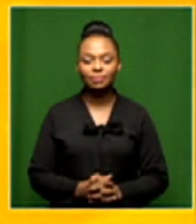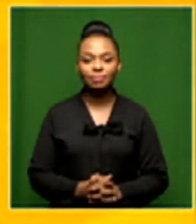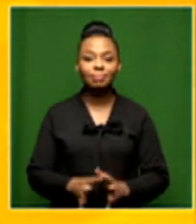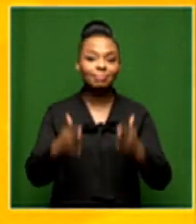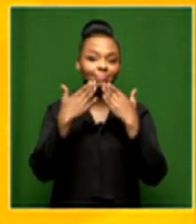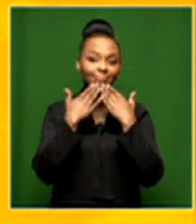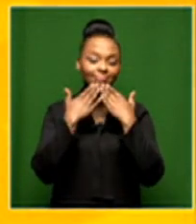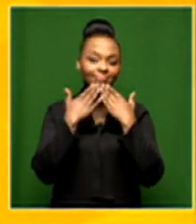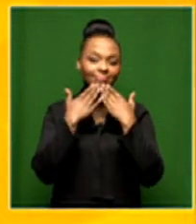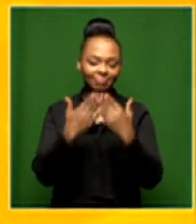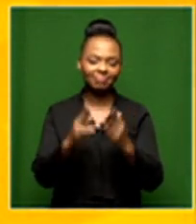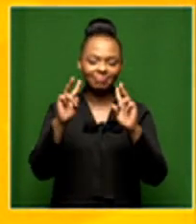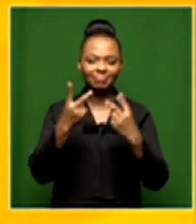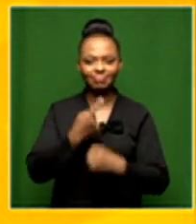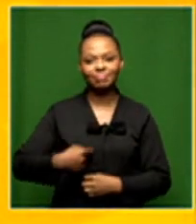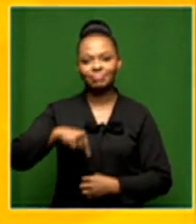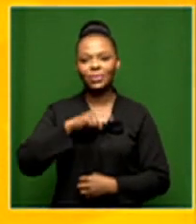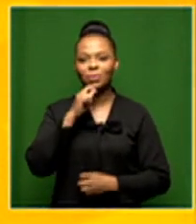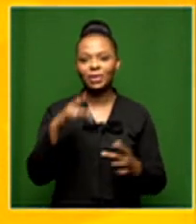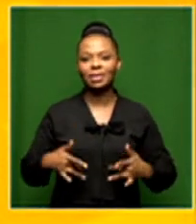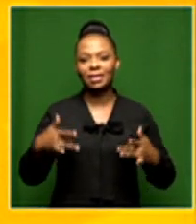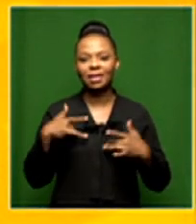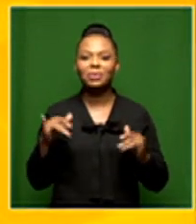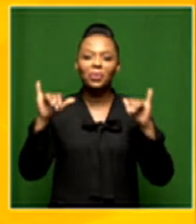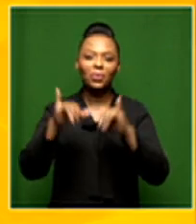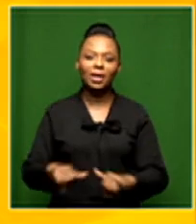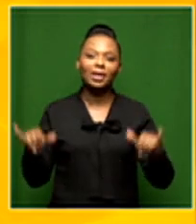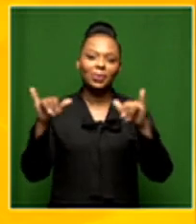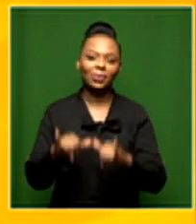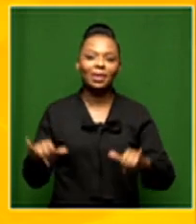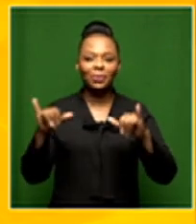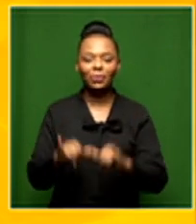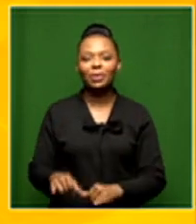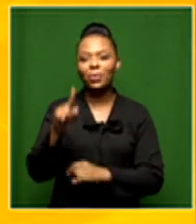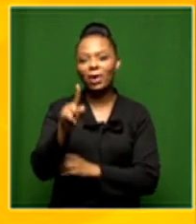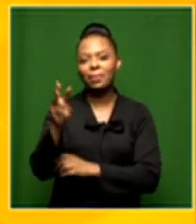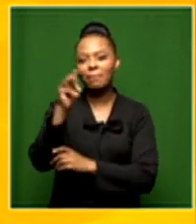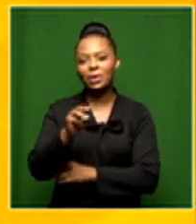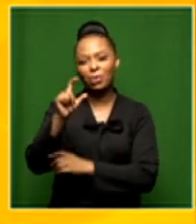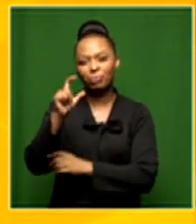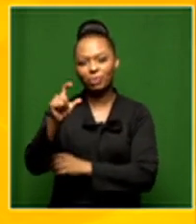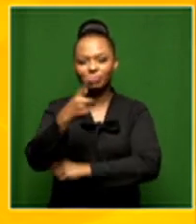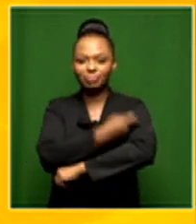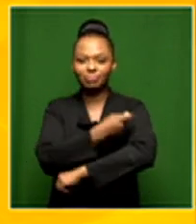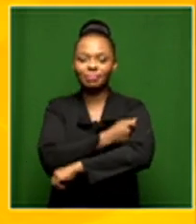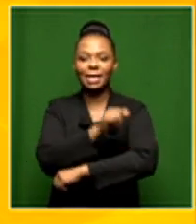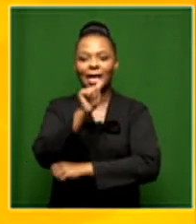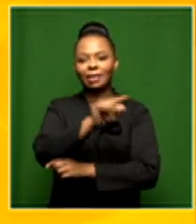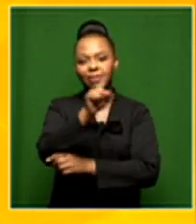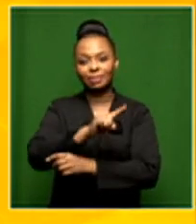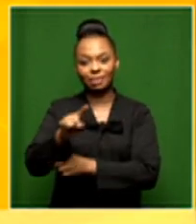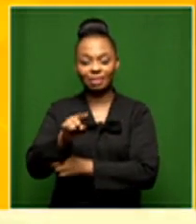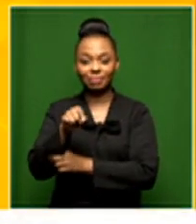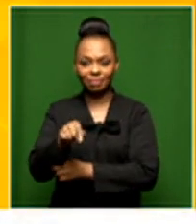And thanks for being with us here on Morning Live. Now, the much-awaited 1 million doses of the Oxford University-AstraZeneca vaccine